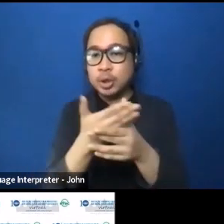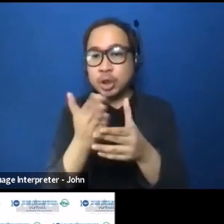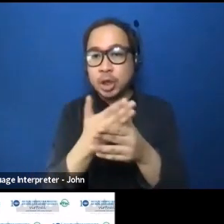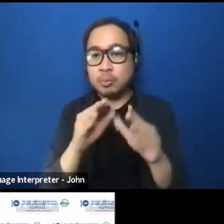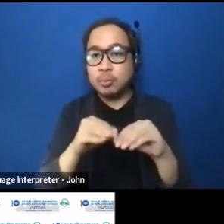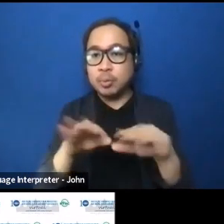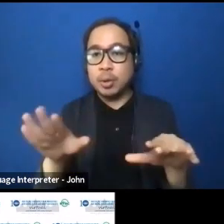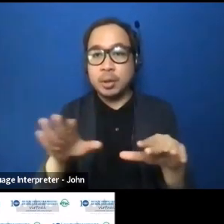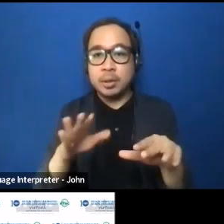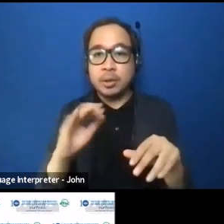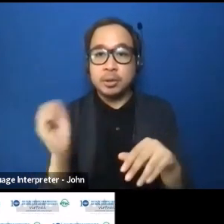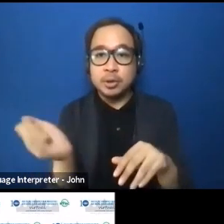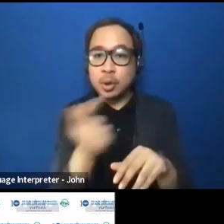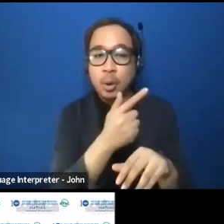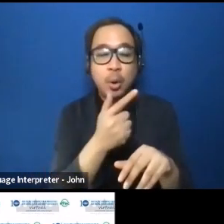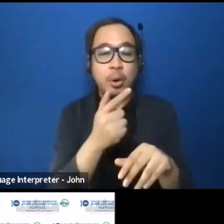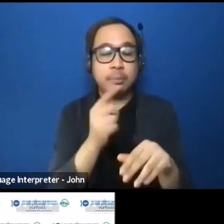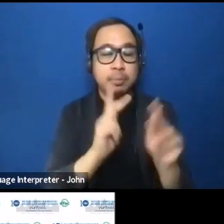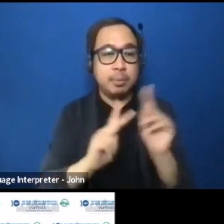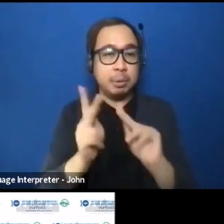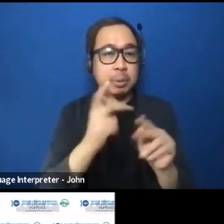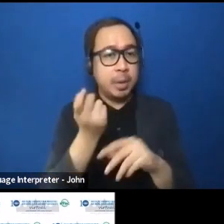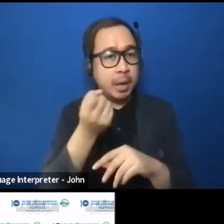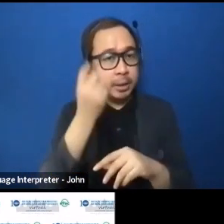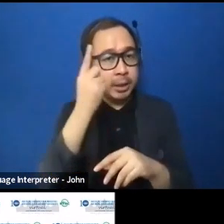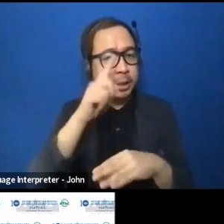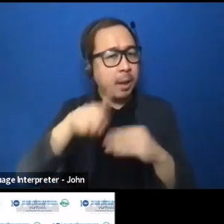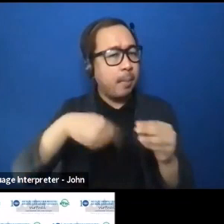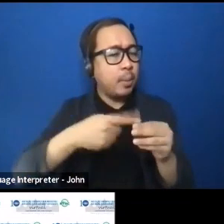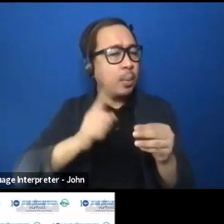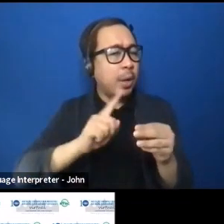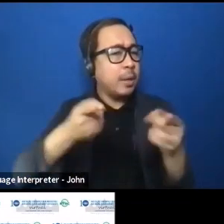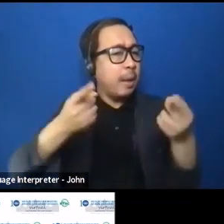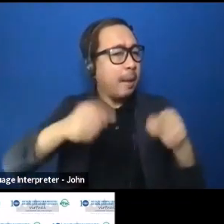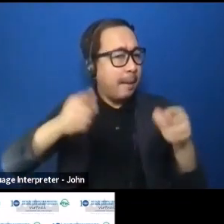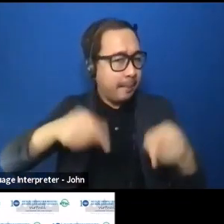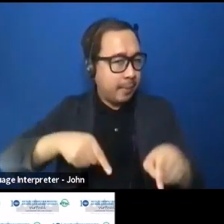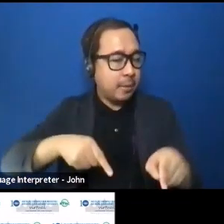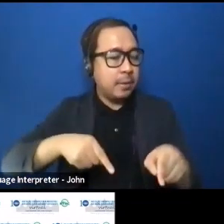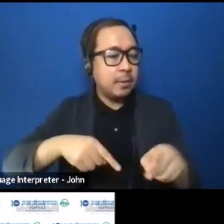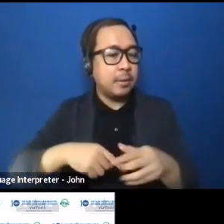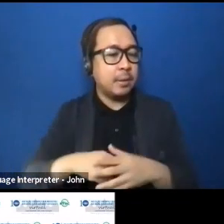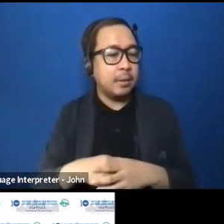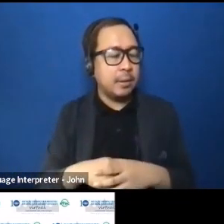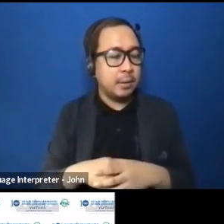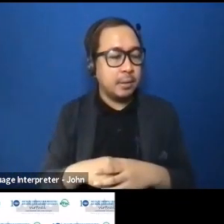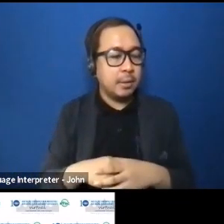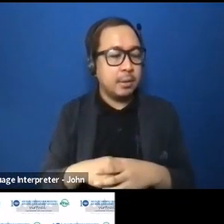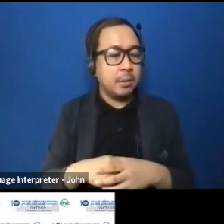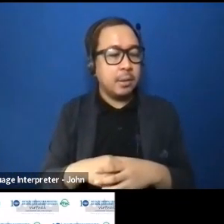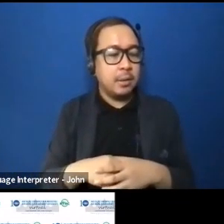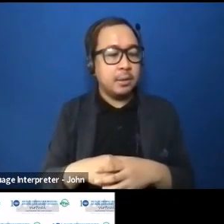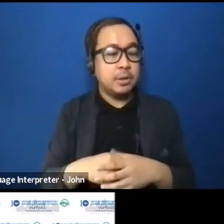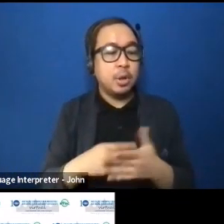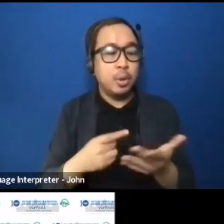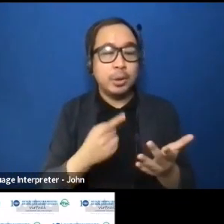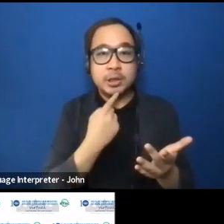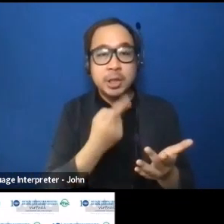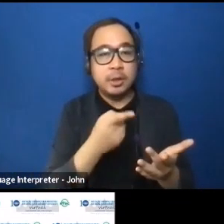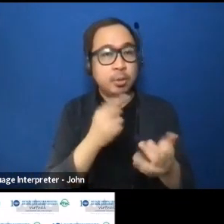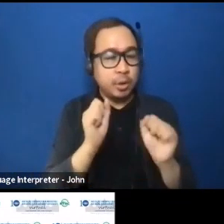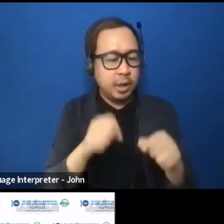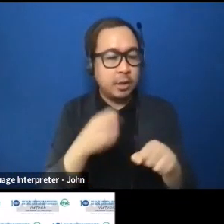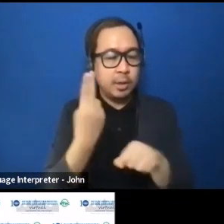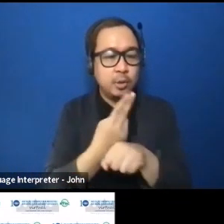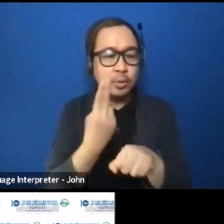public would understand what is going on, and as we said earlier, we can use this to